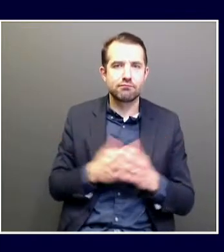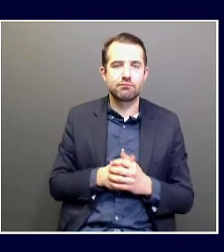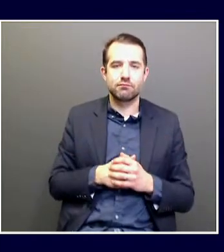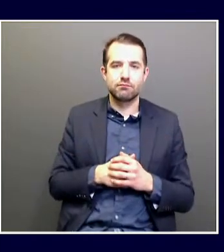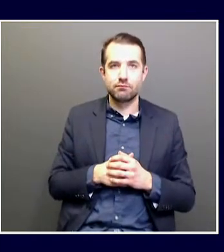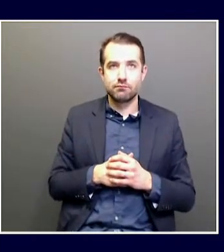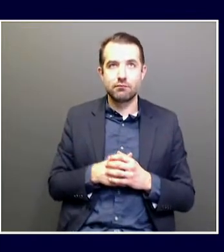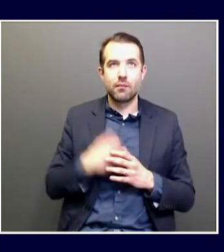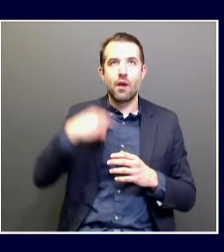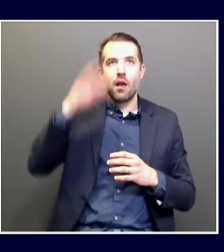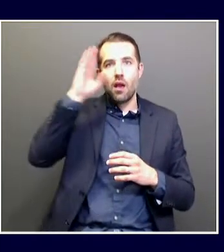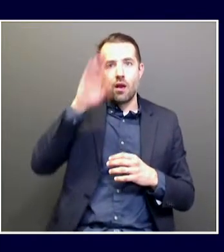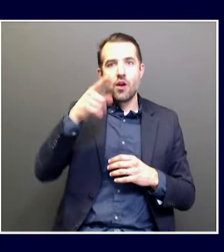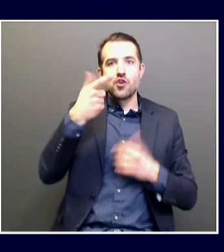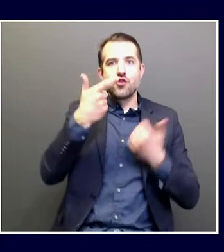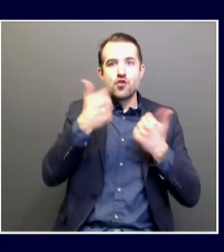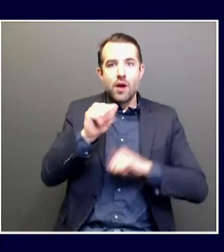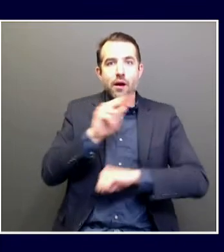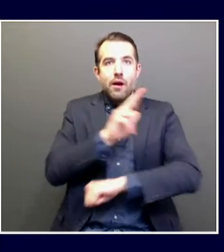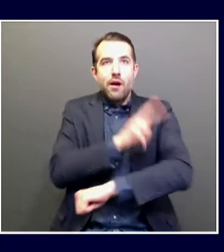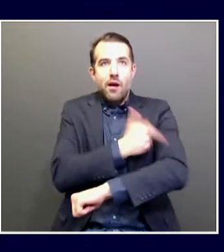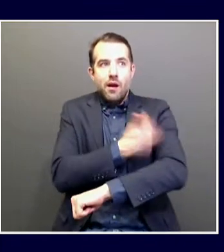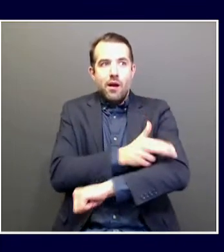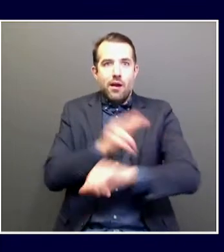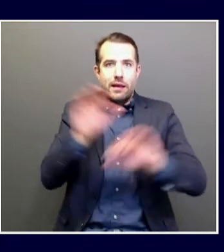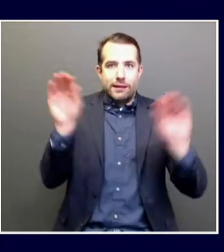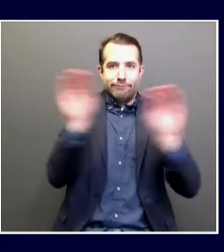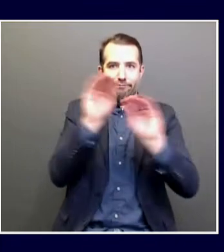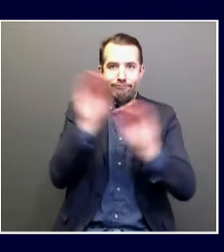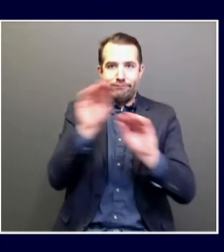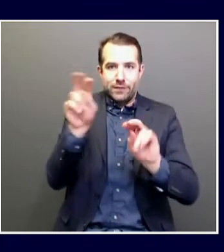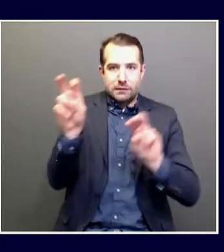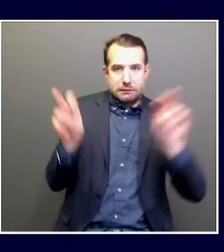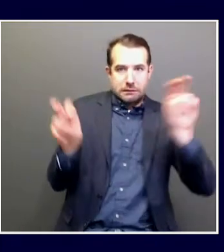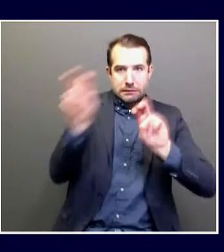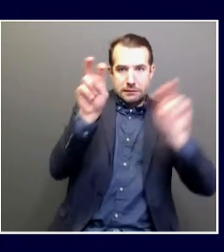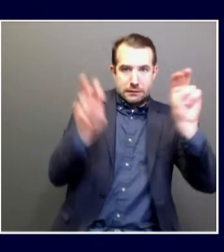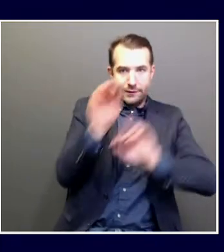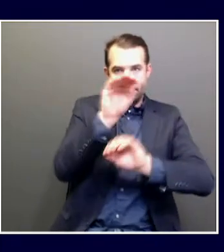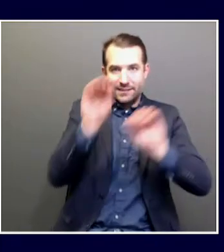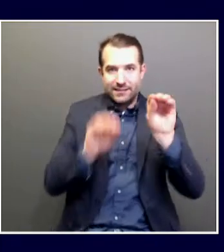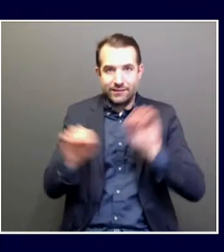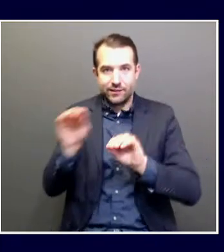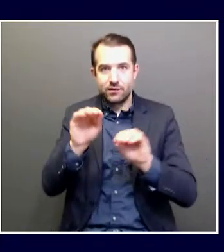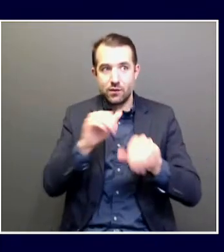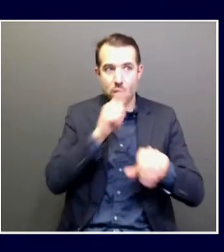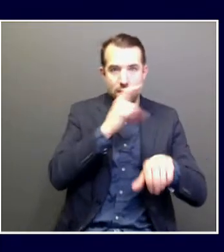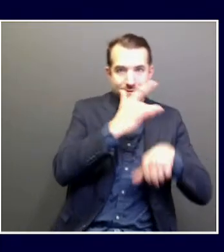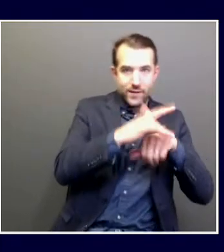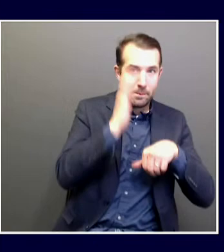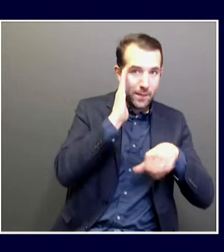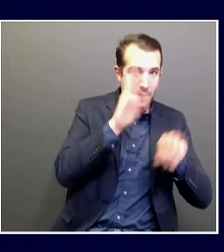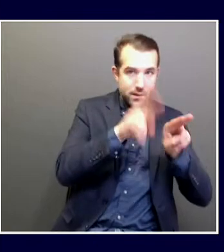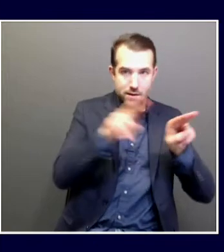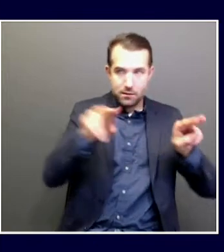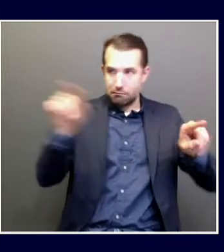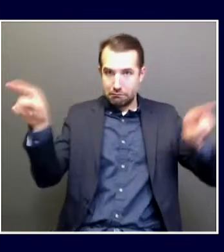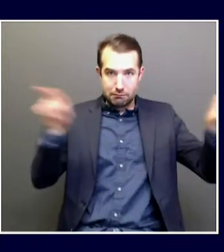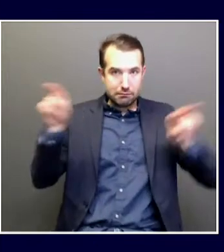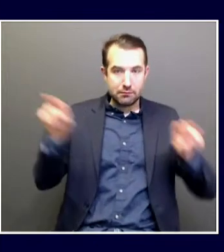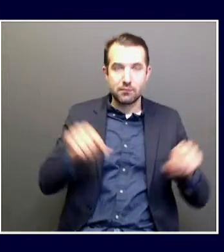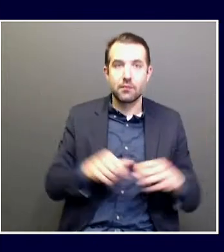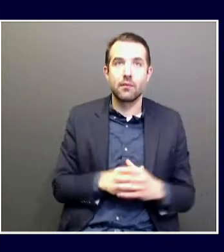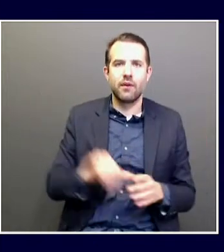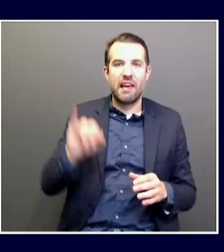hospitals, et cetera, et cetera. Is there a concern that if the cases and the number of people needing to go to the hospital